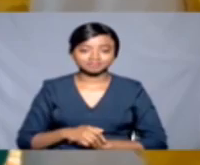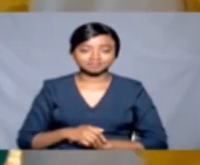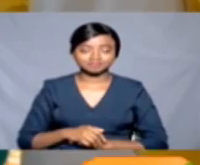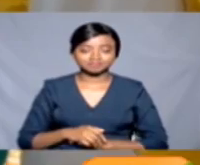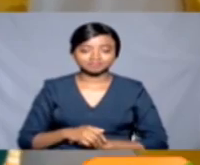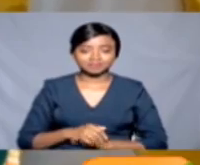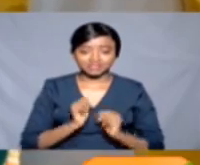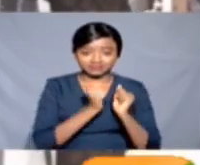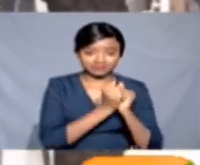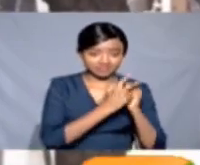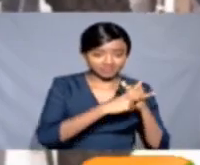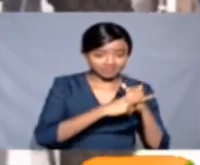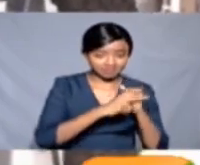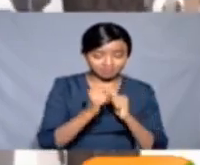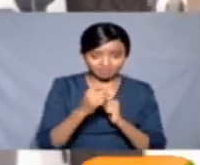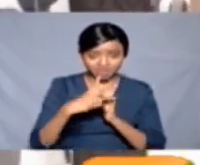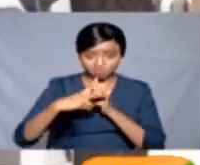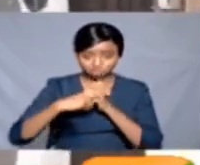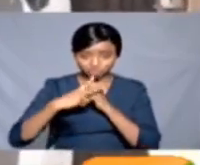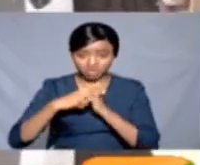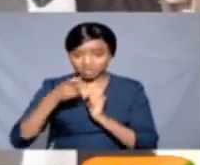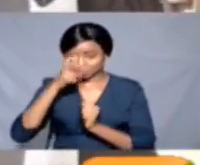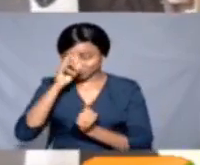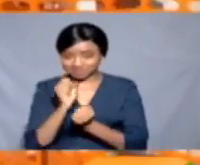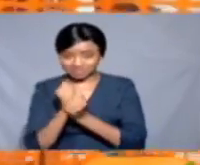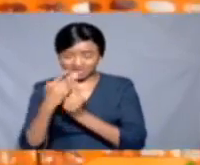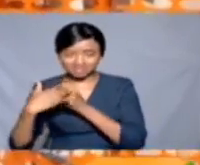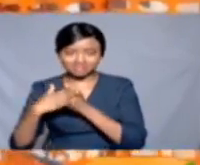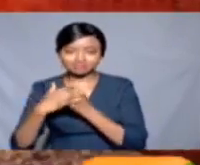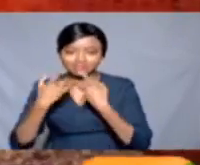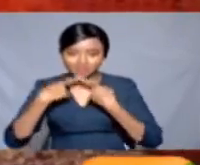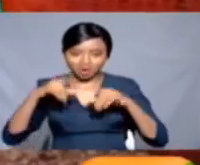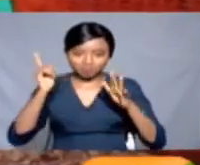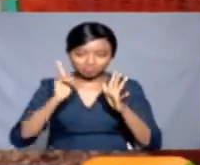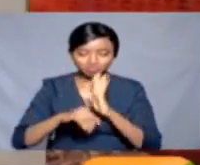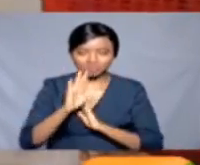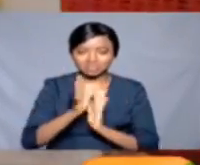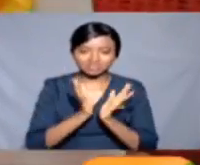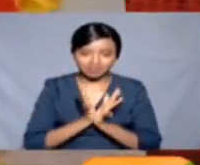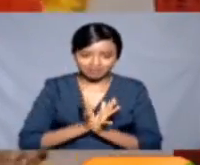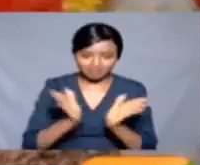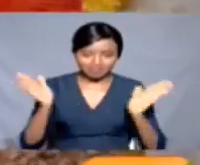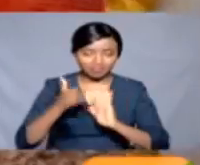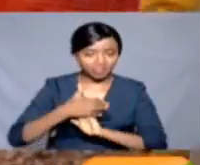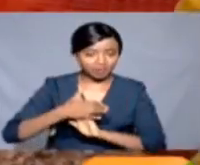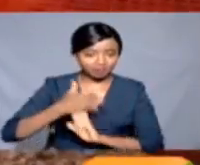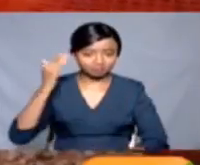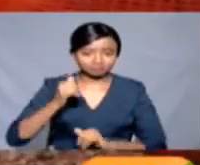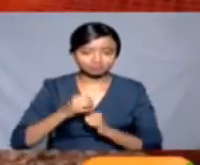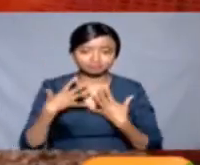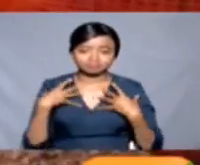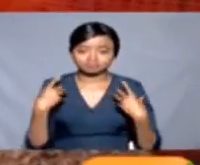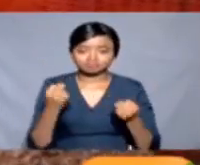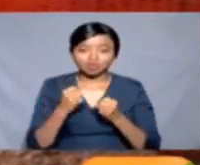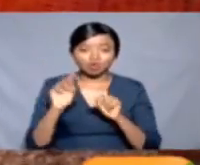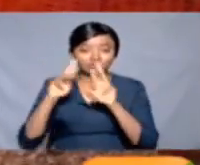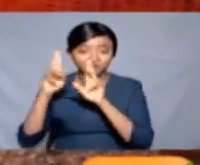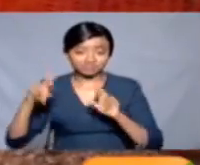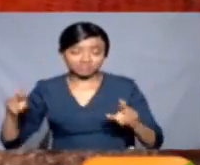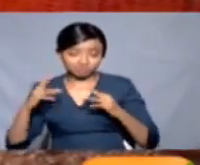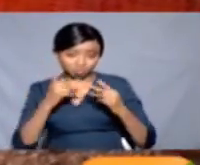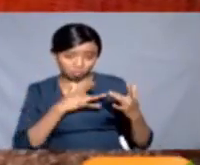July 2019, the World Health Organization announced that the outbreak constitutes a public health emergency of international